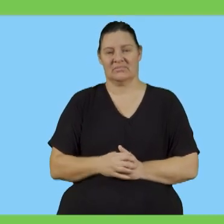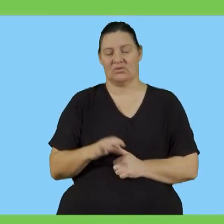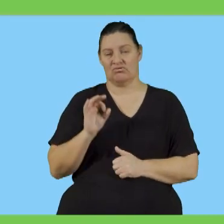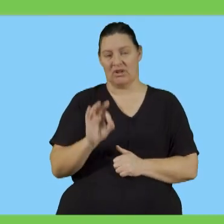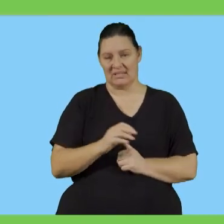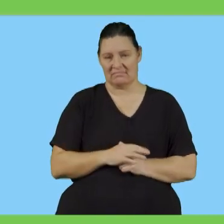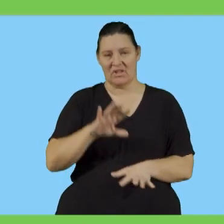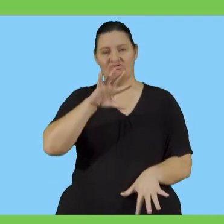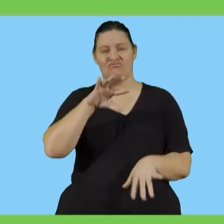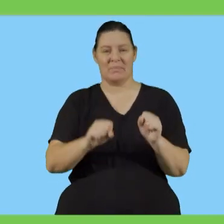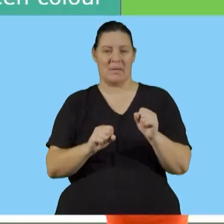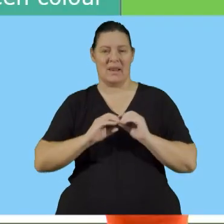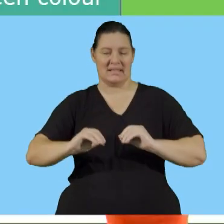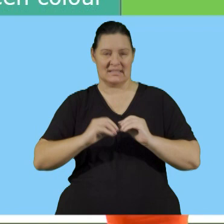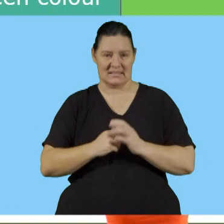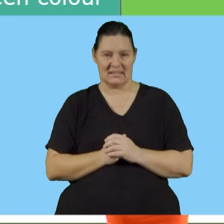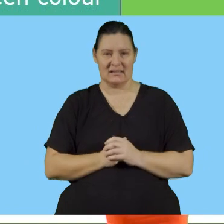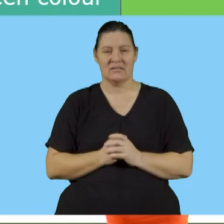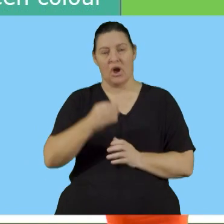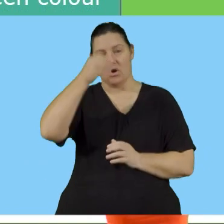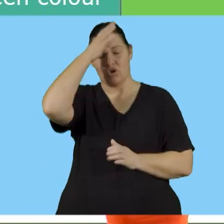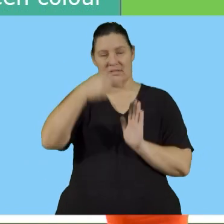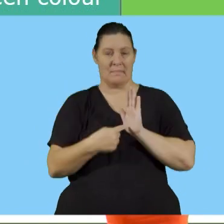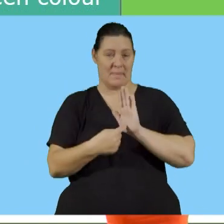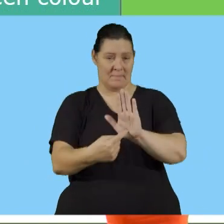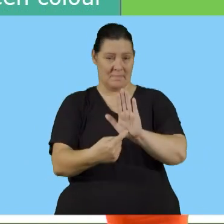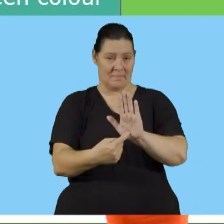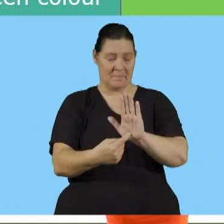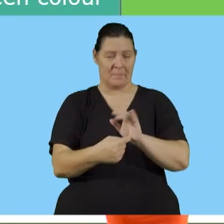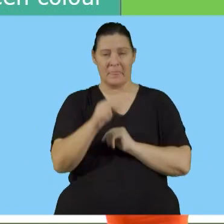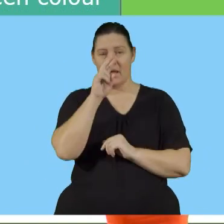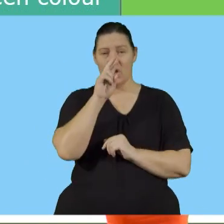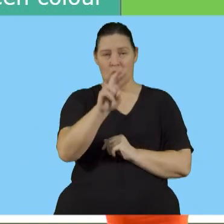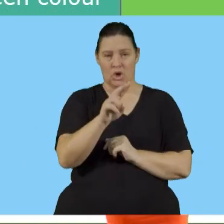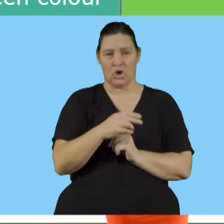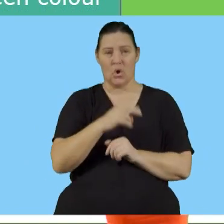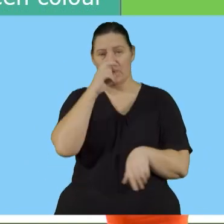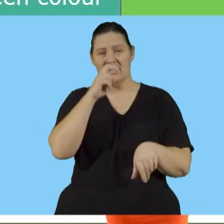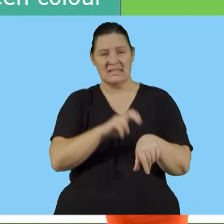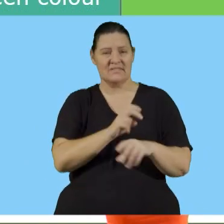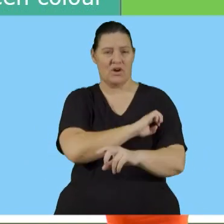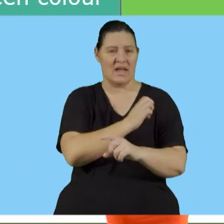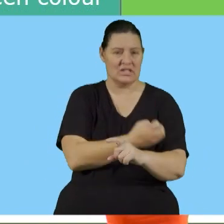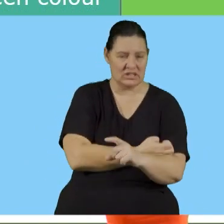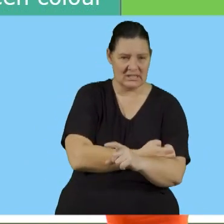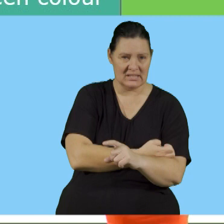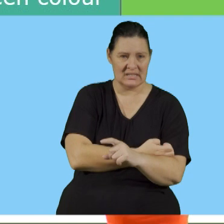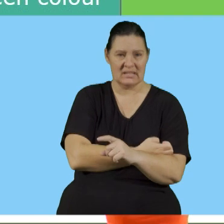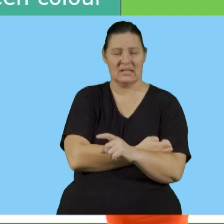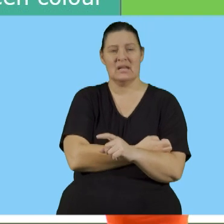Right. Just to wrap up our lesson, so this is our concept map. We looked at the need for energy and we